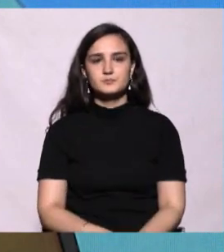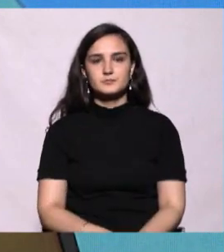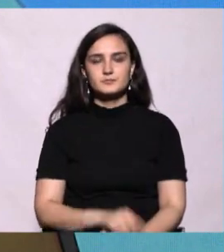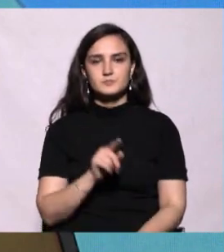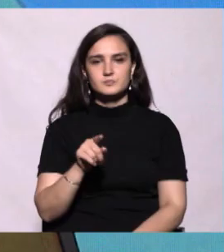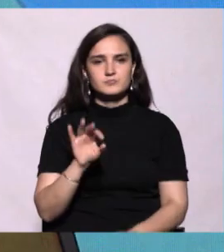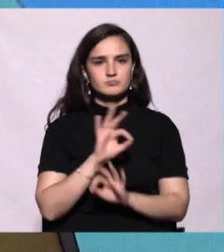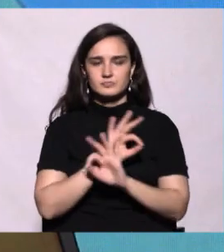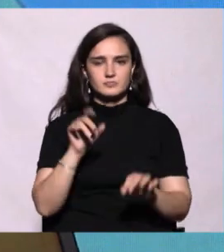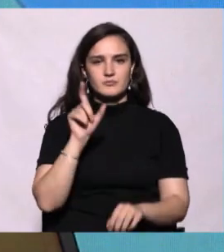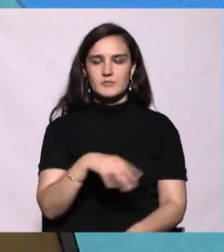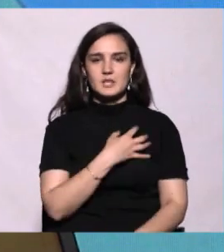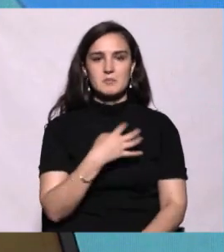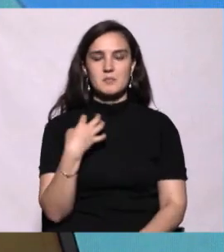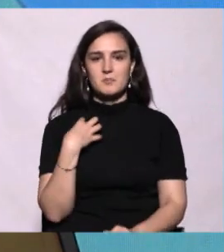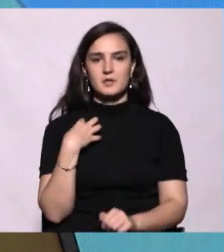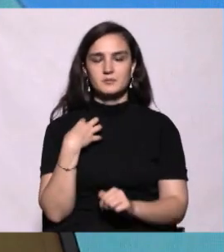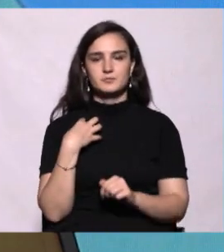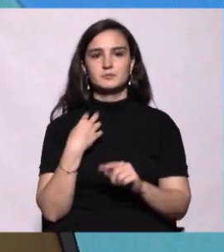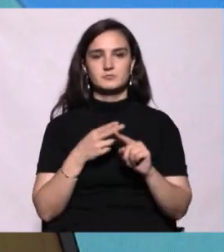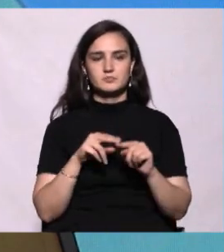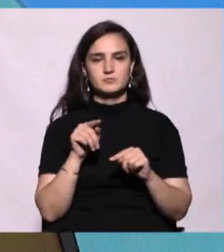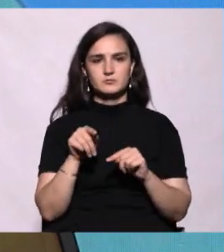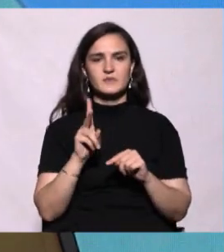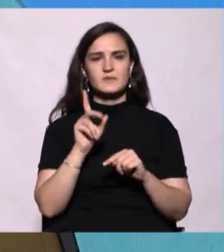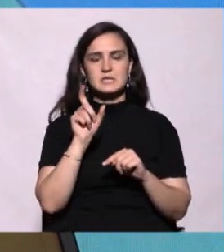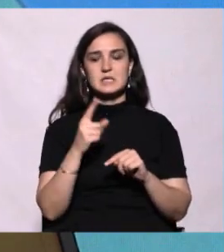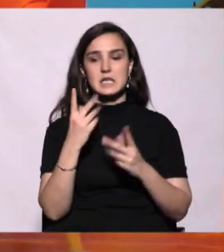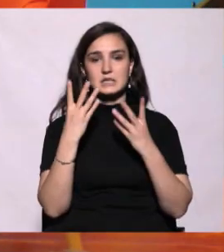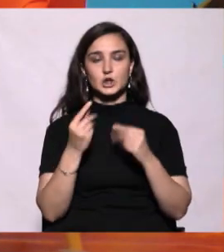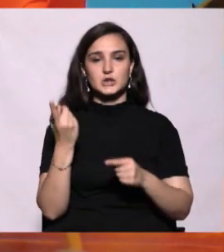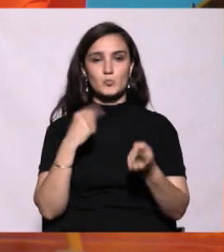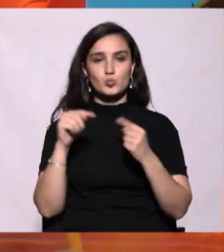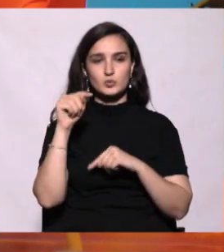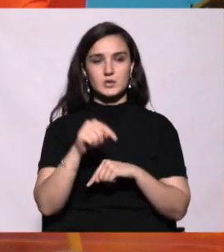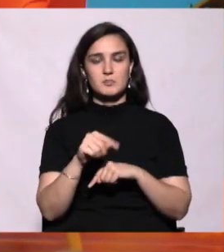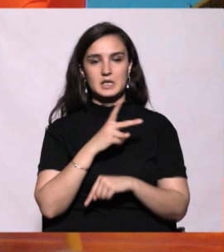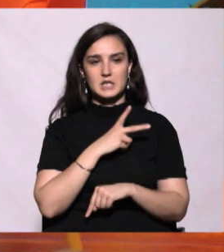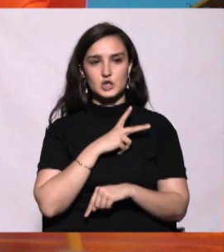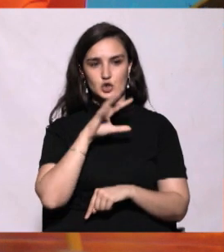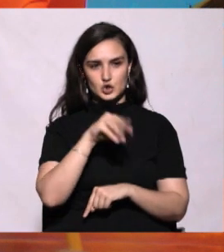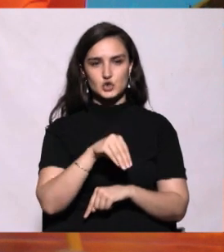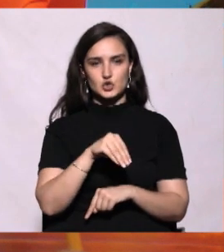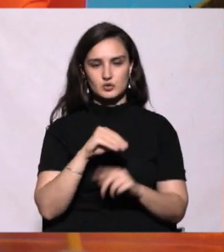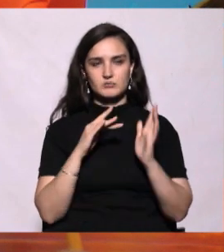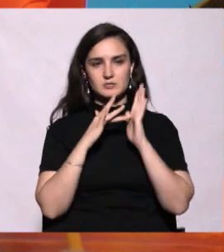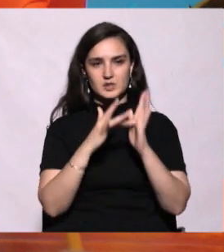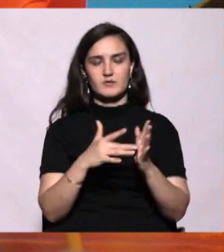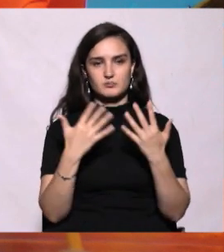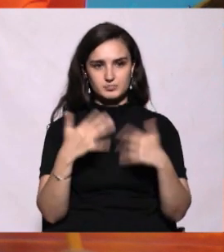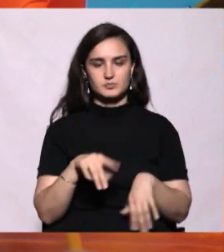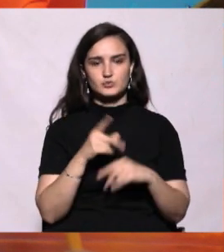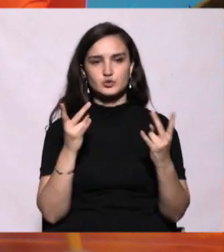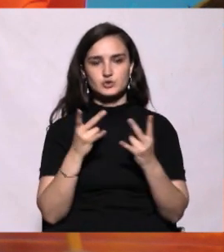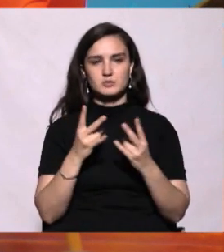the ideal king in many ways, according to legend, who will one day come back when Britain is in trouble and